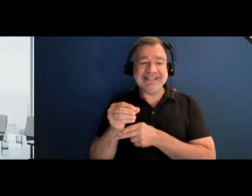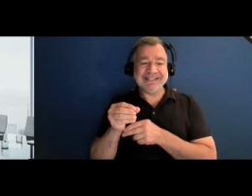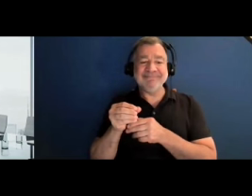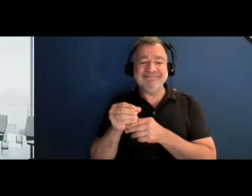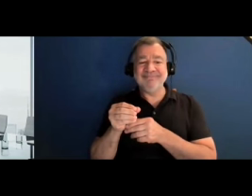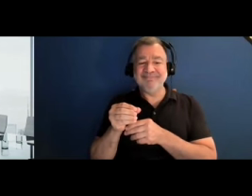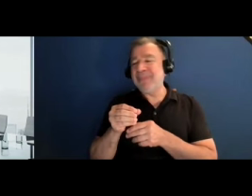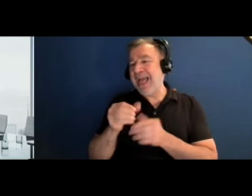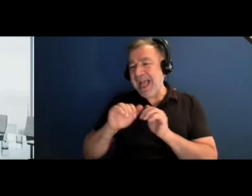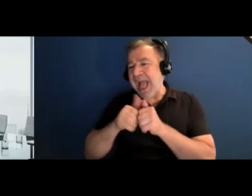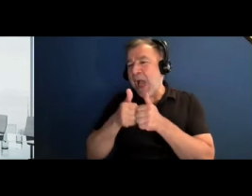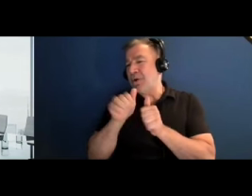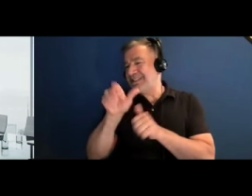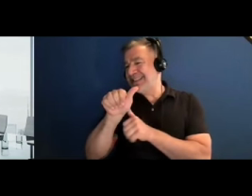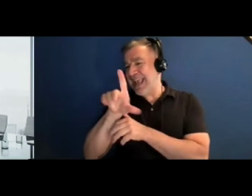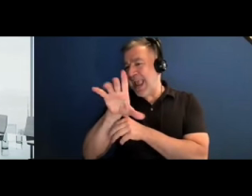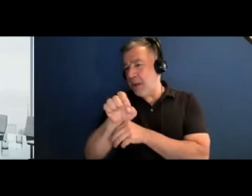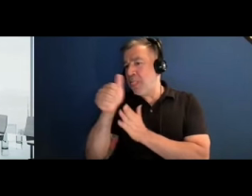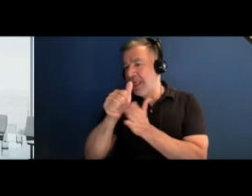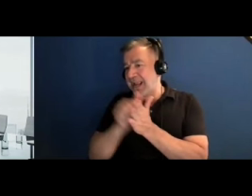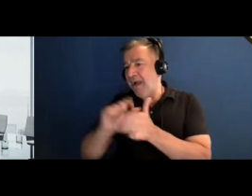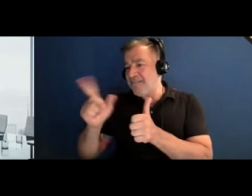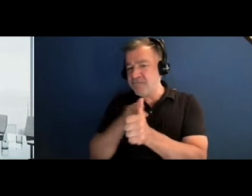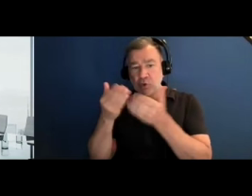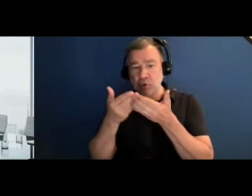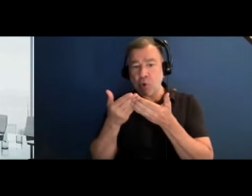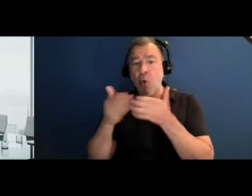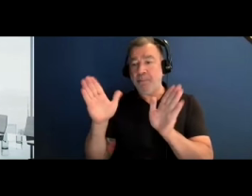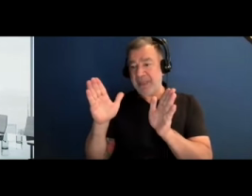previous slide. So next slide, please.